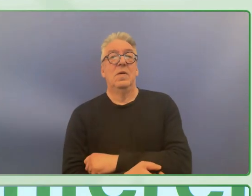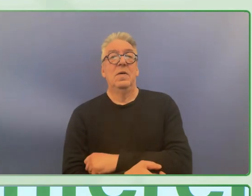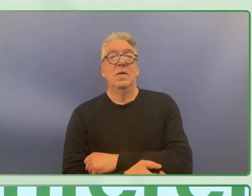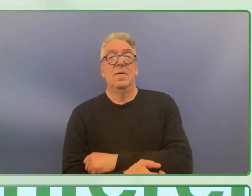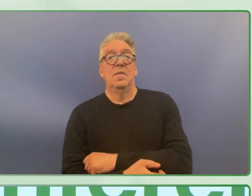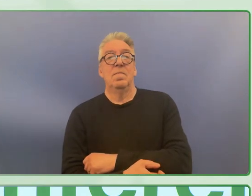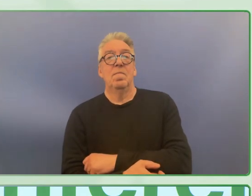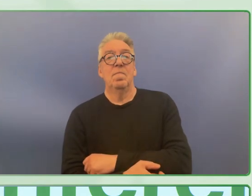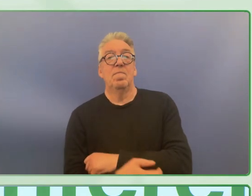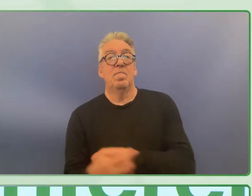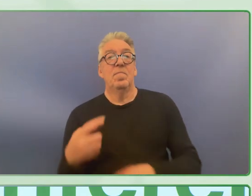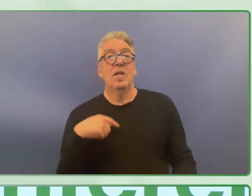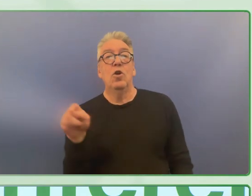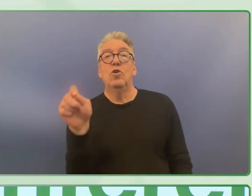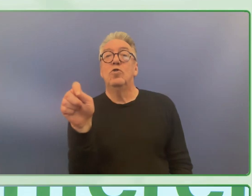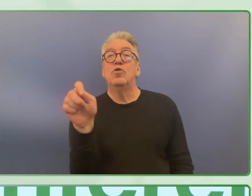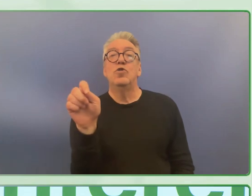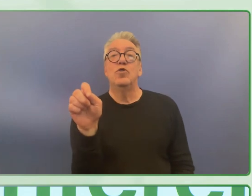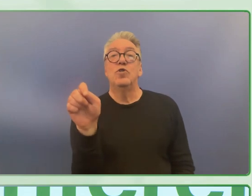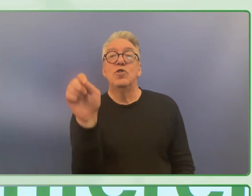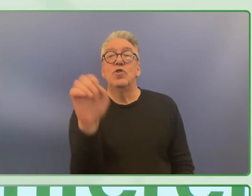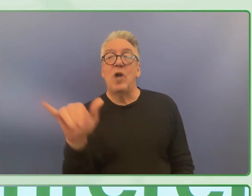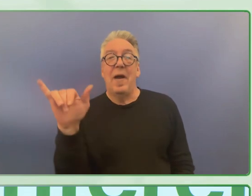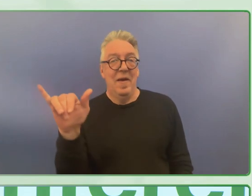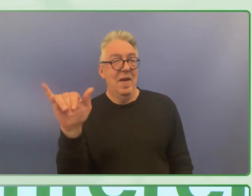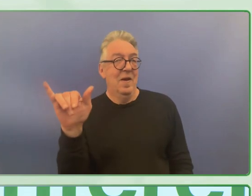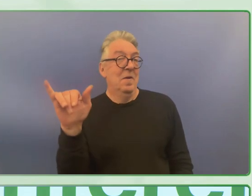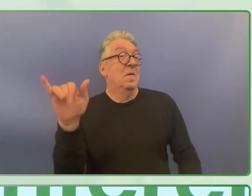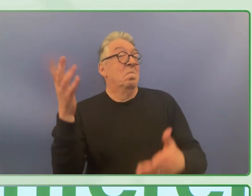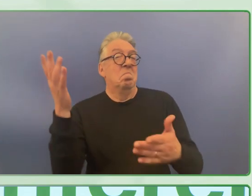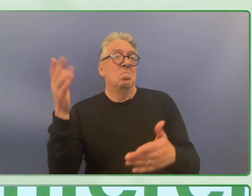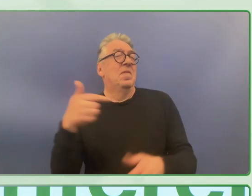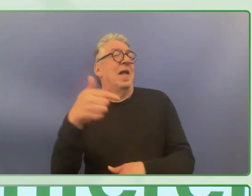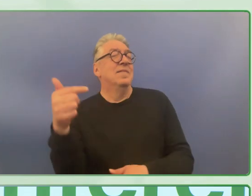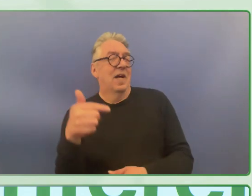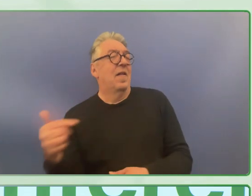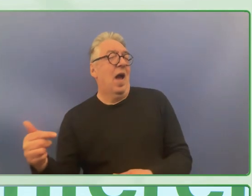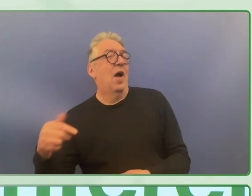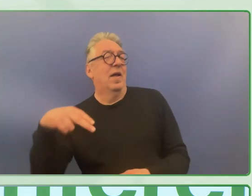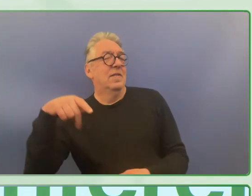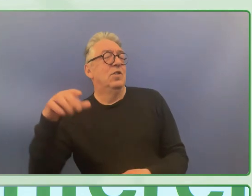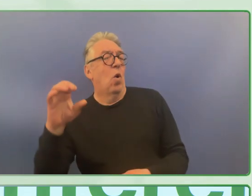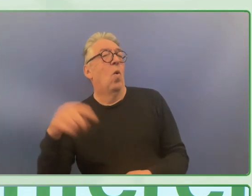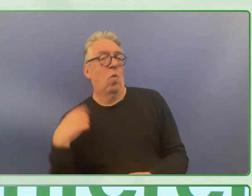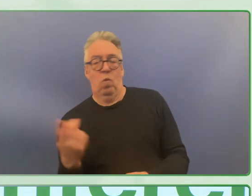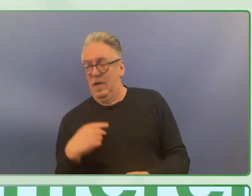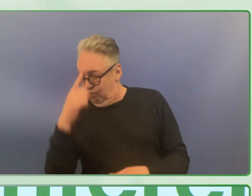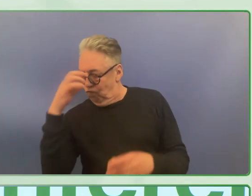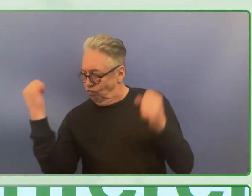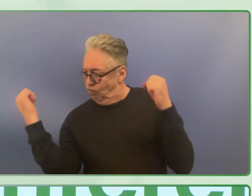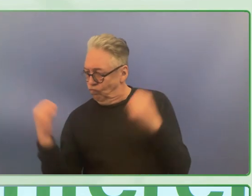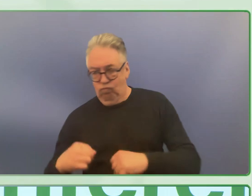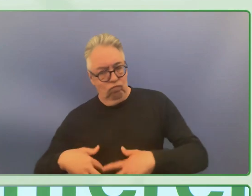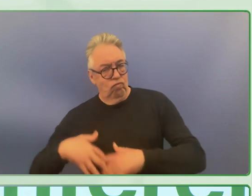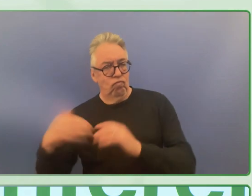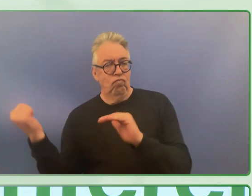which is an NGO based in Tanzania, decided that we are going to become advocates to create an environment